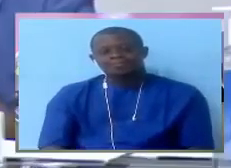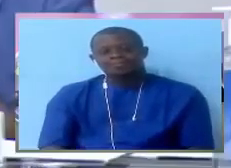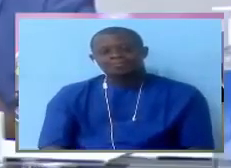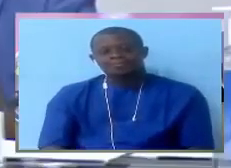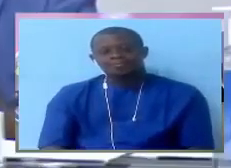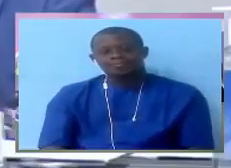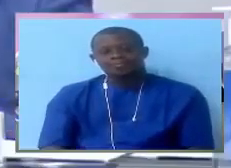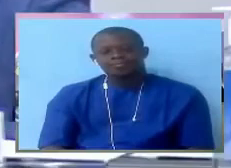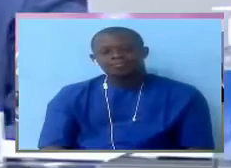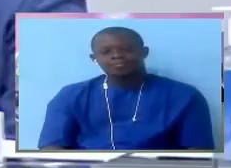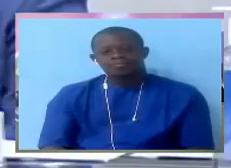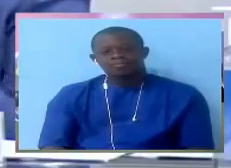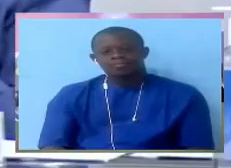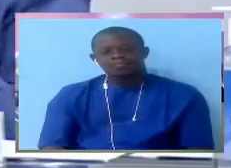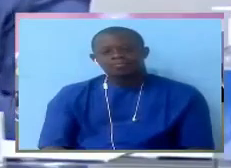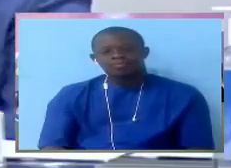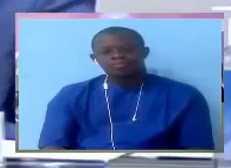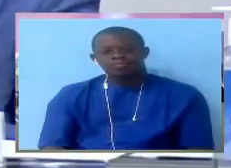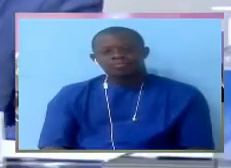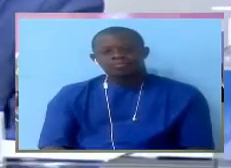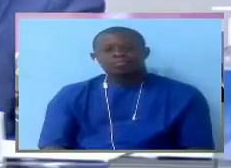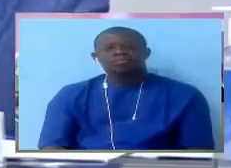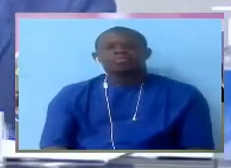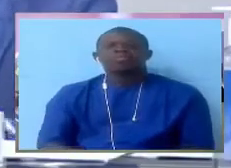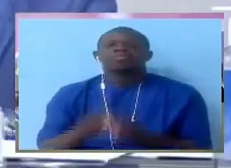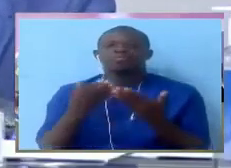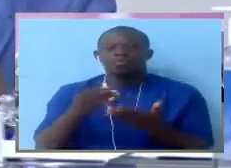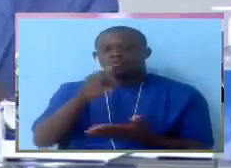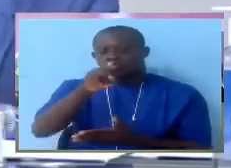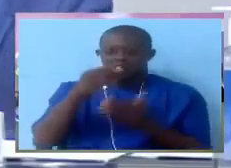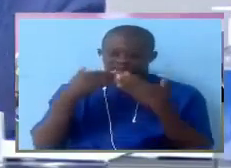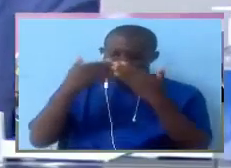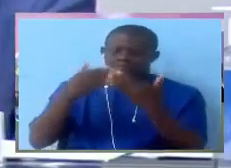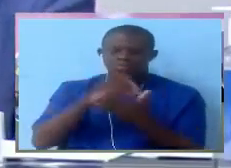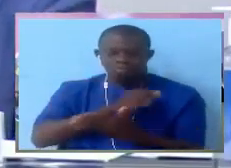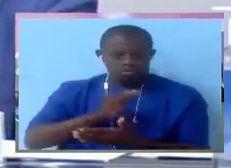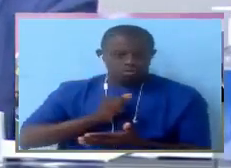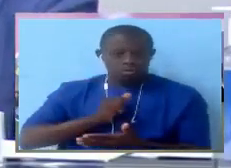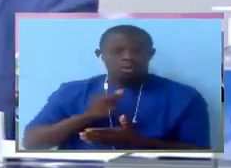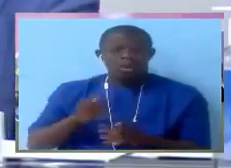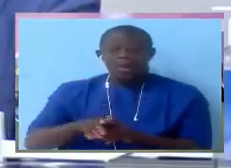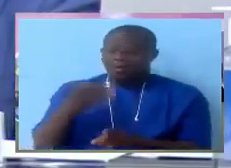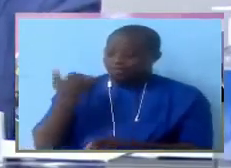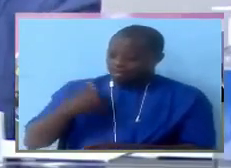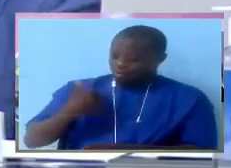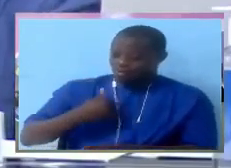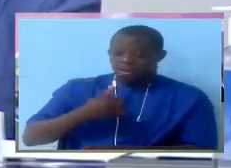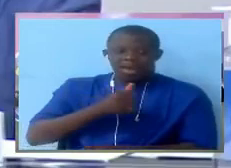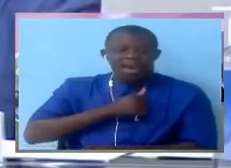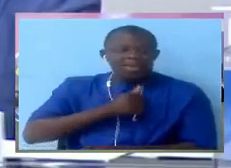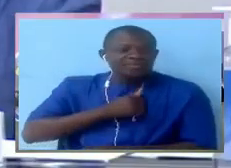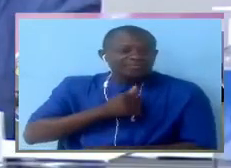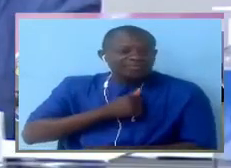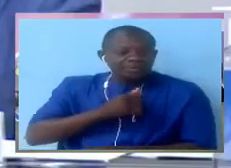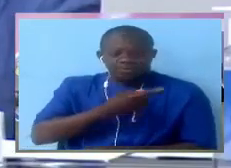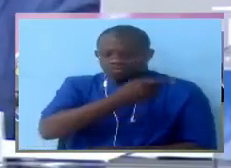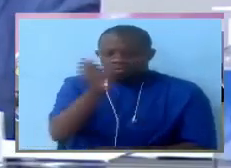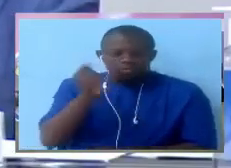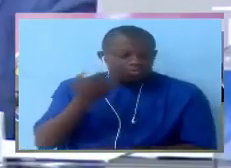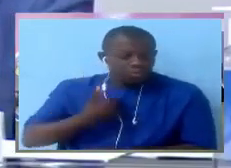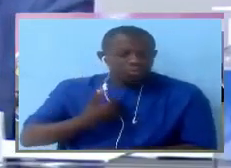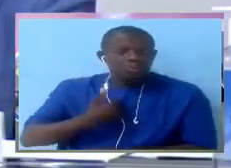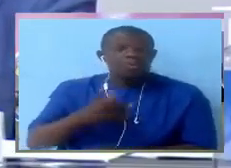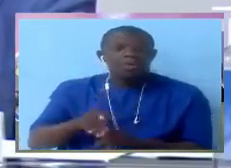So you told us that you were feared, your unit was feared in